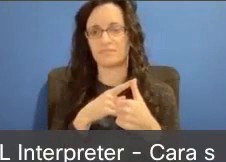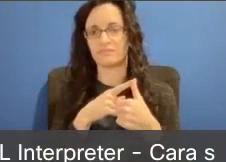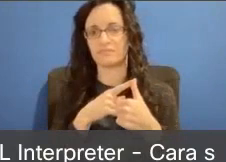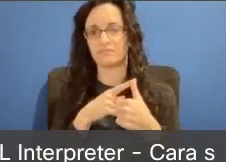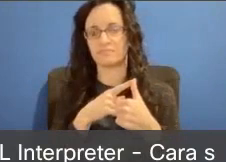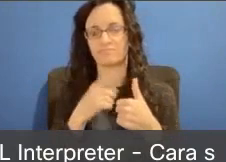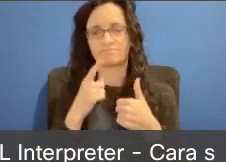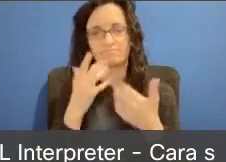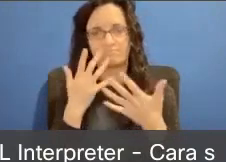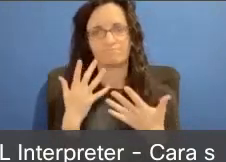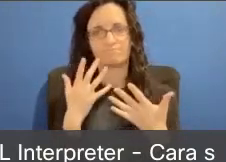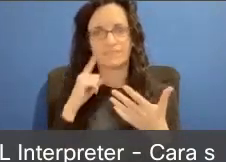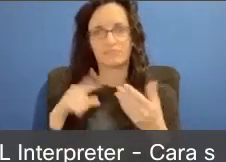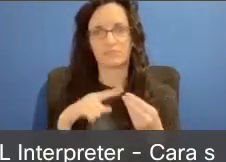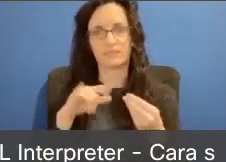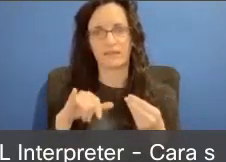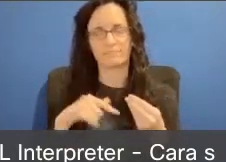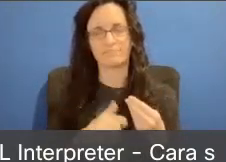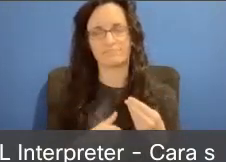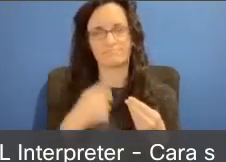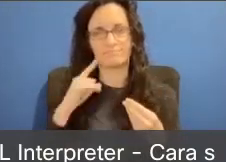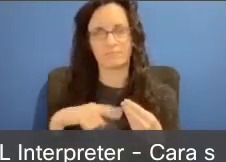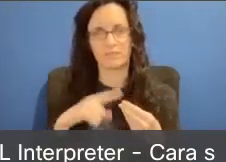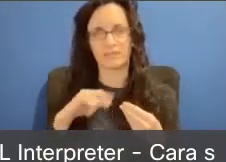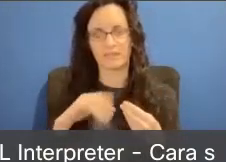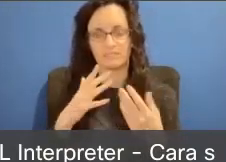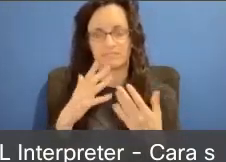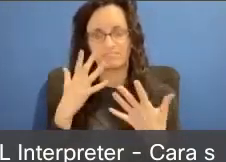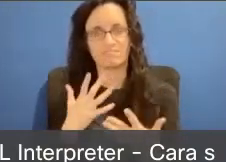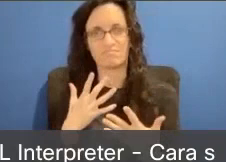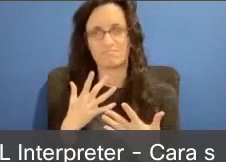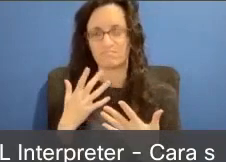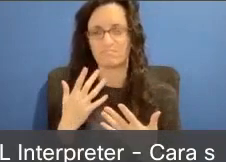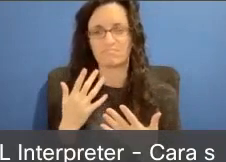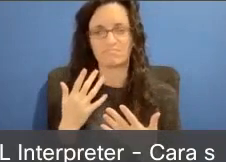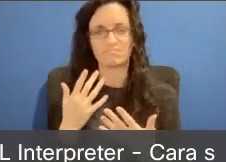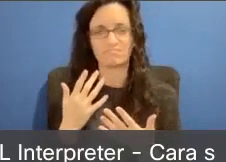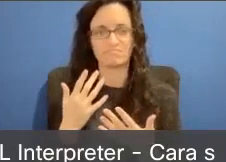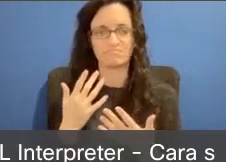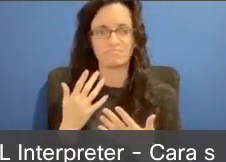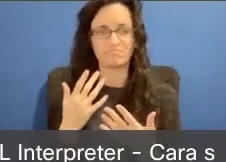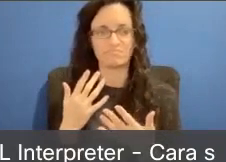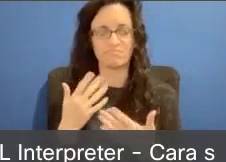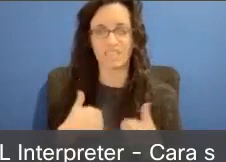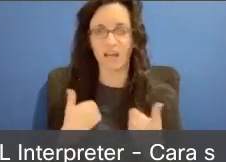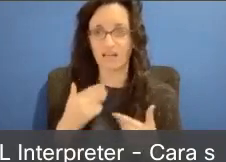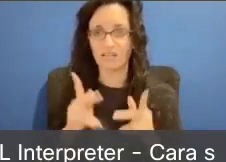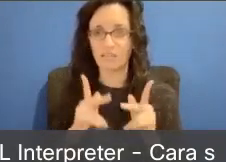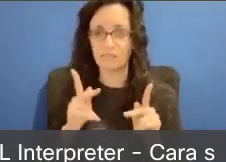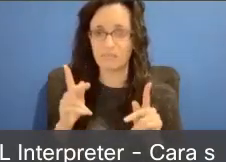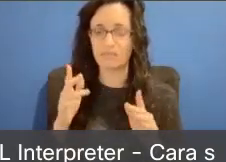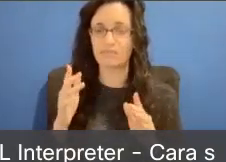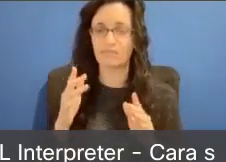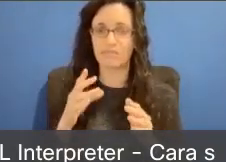real tragedy to hear about that. I'm really sad to hear that. And it's really a tragedy that, young people are, ending their lives there at